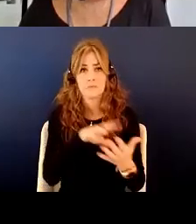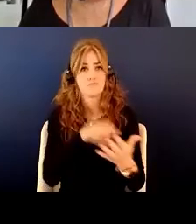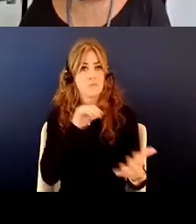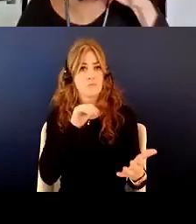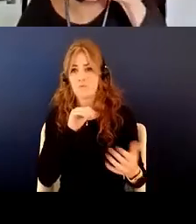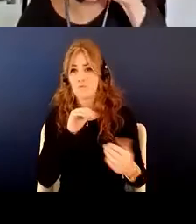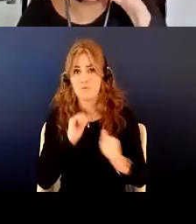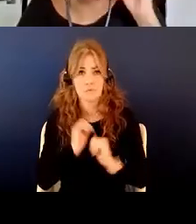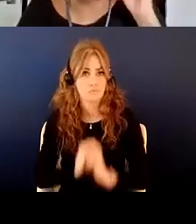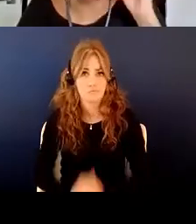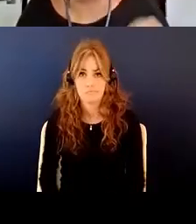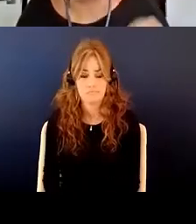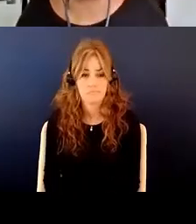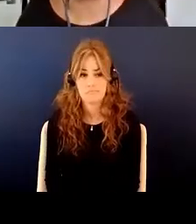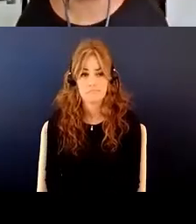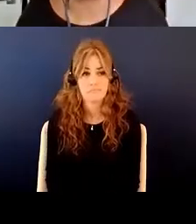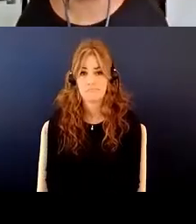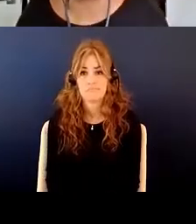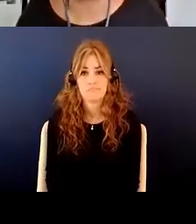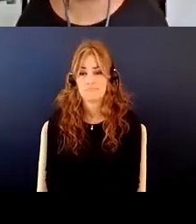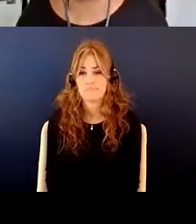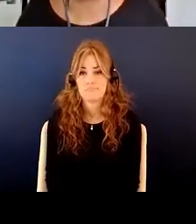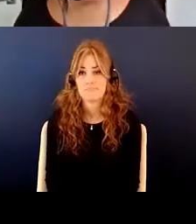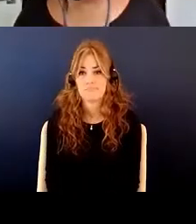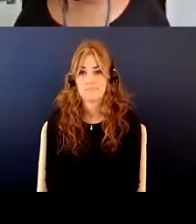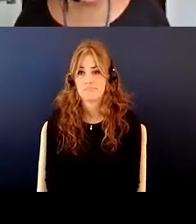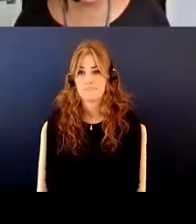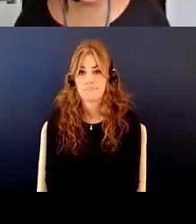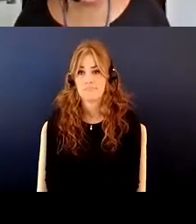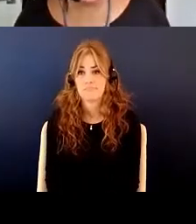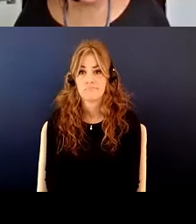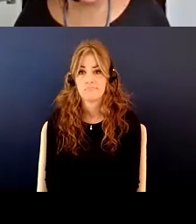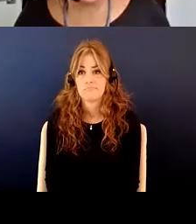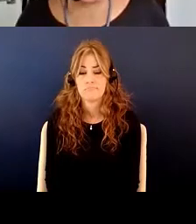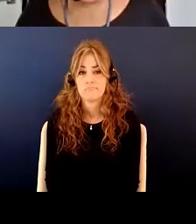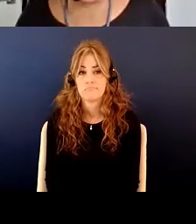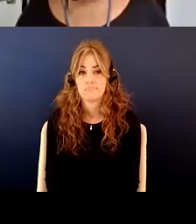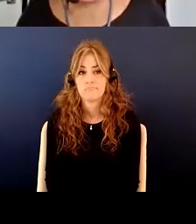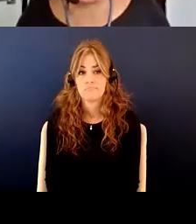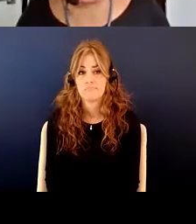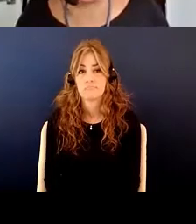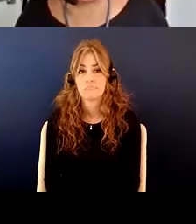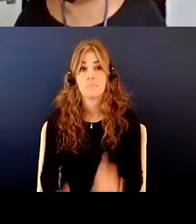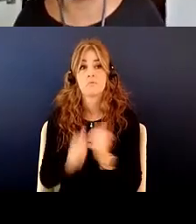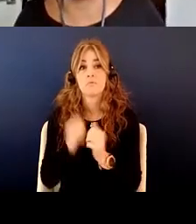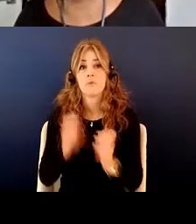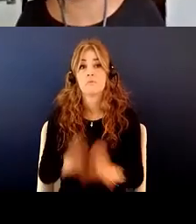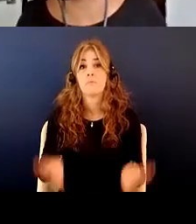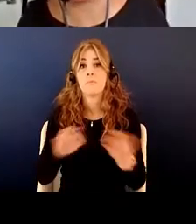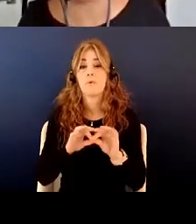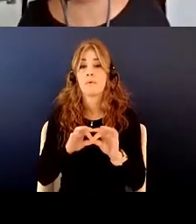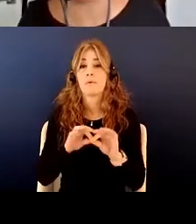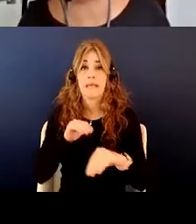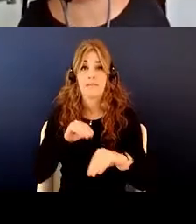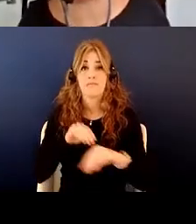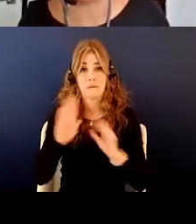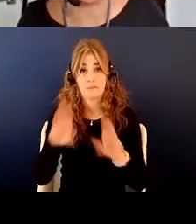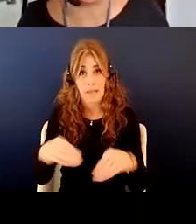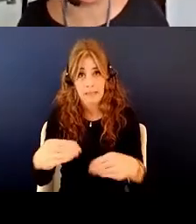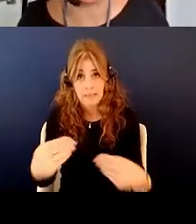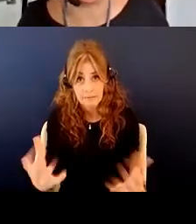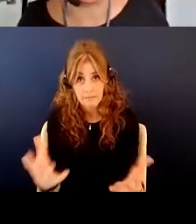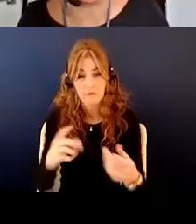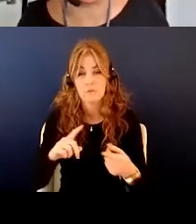Okay, so the most important advice I can give, and that we give to anyone who's